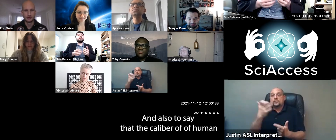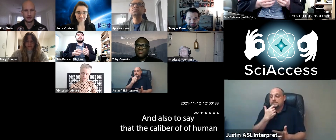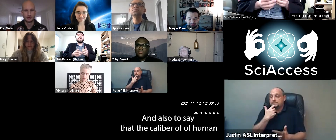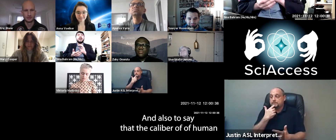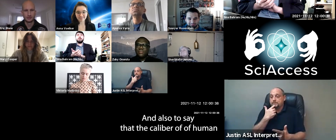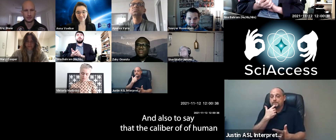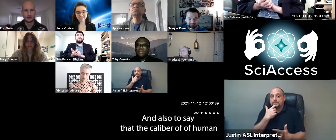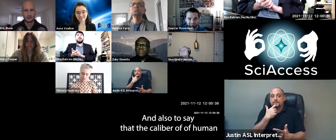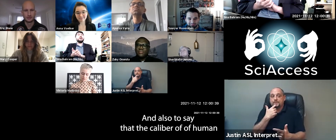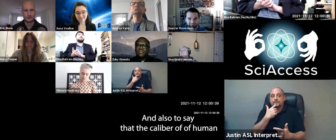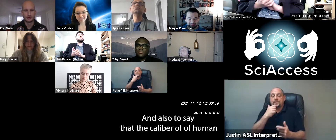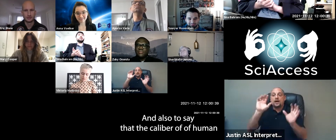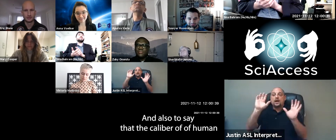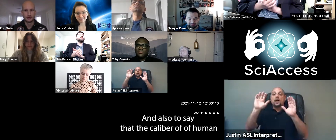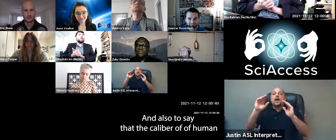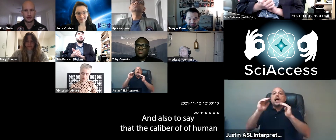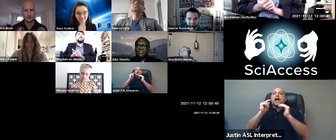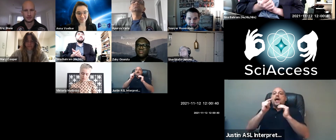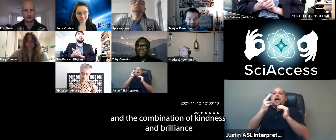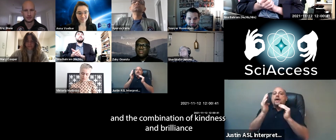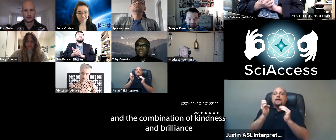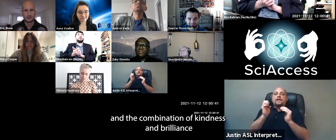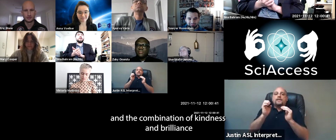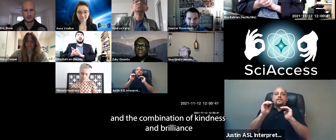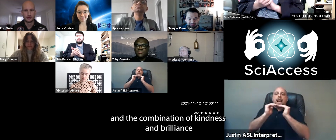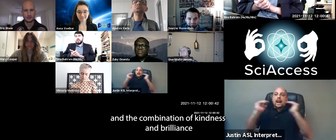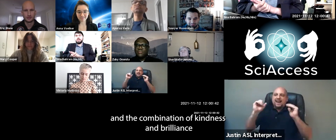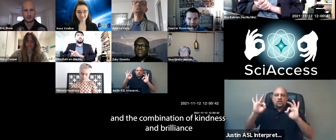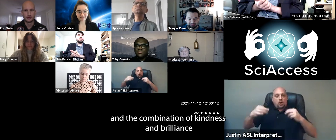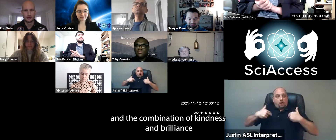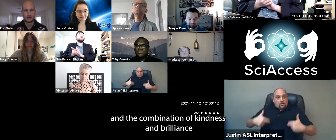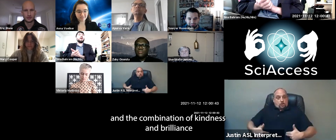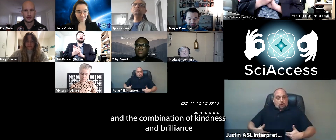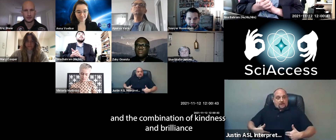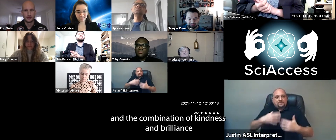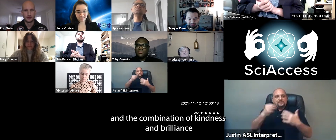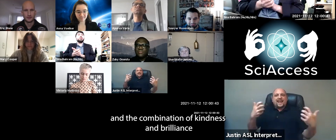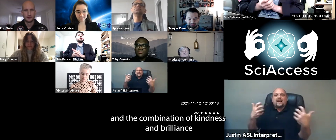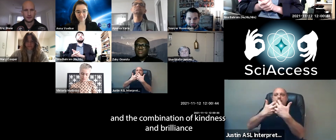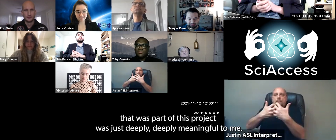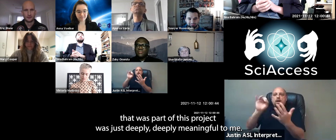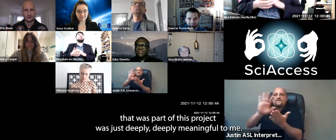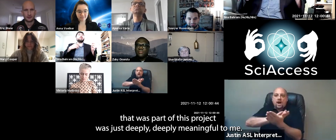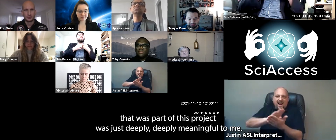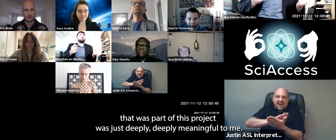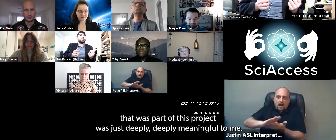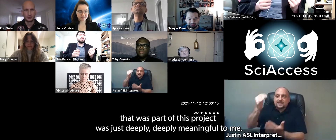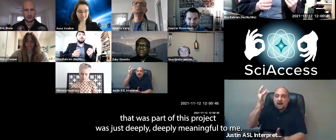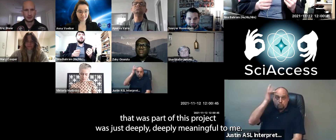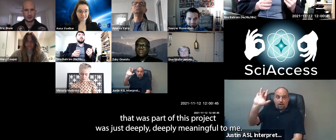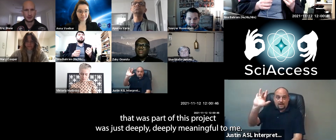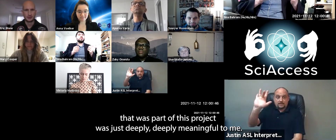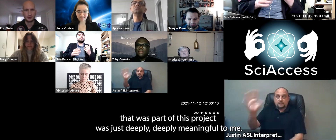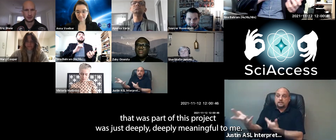that the caliber of human and the combination of kindness and brilliance that was part of this